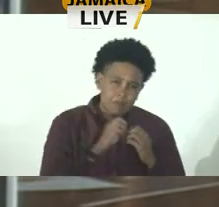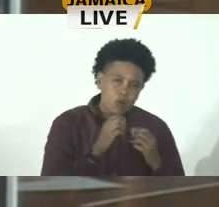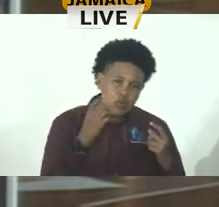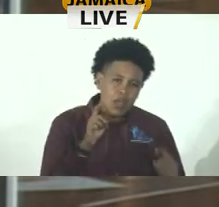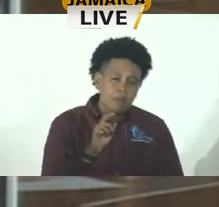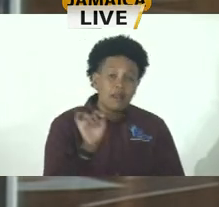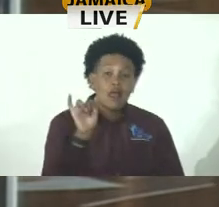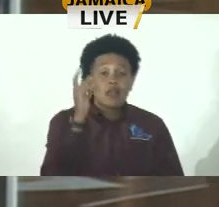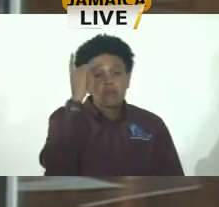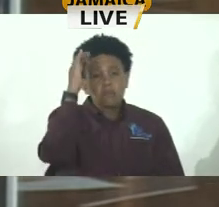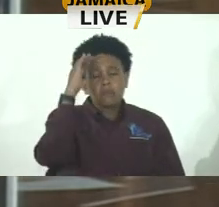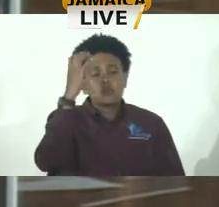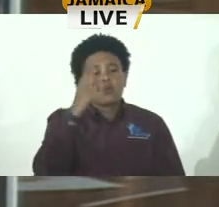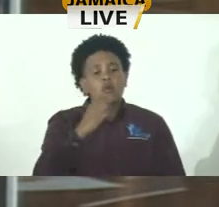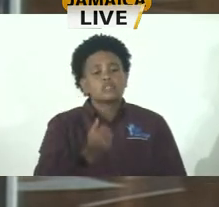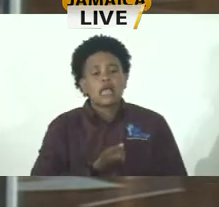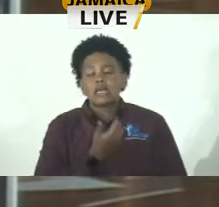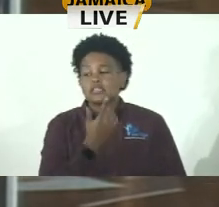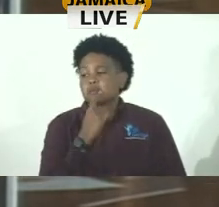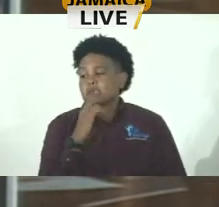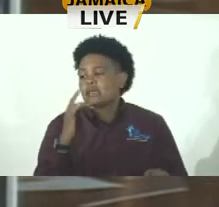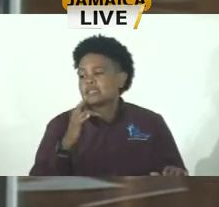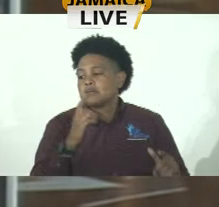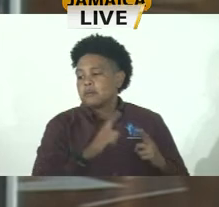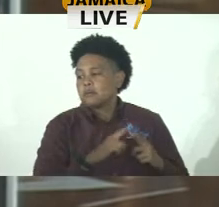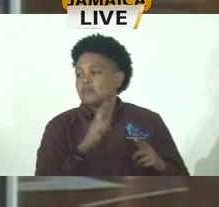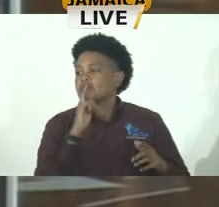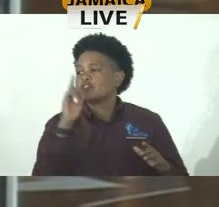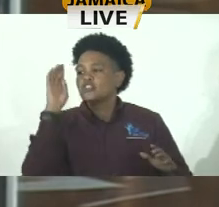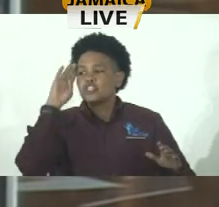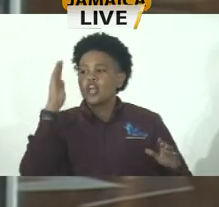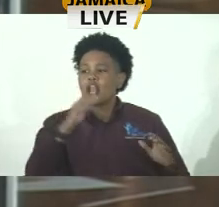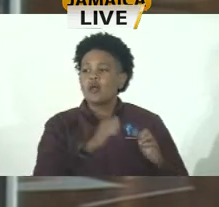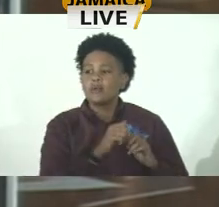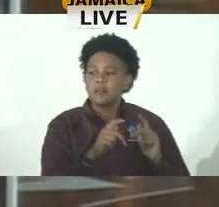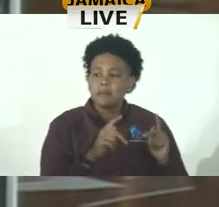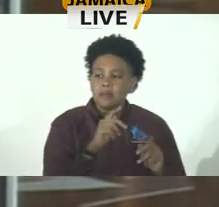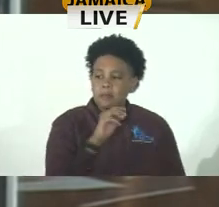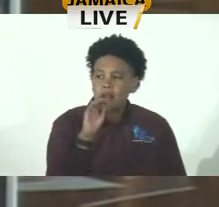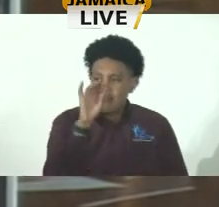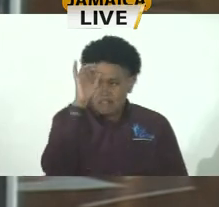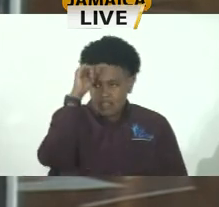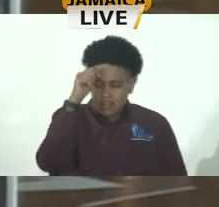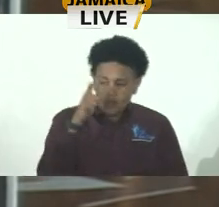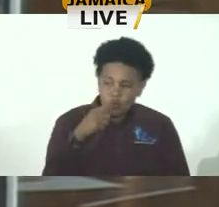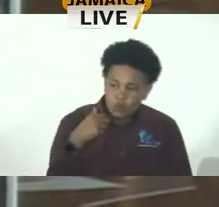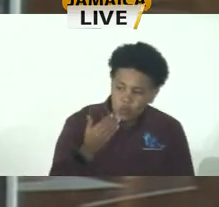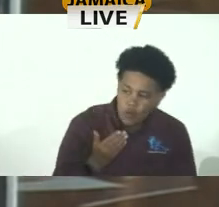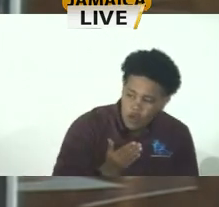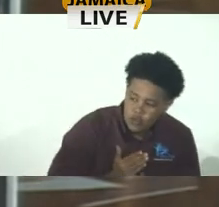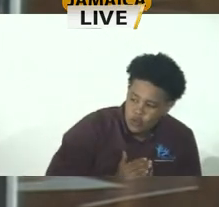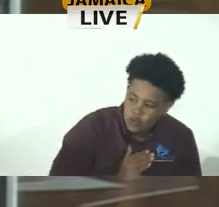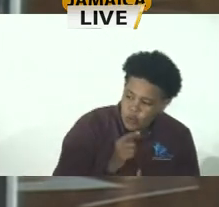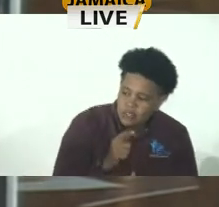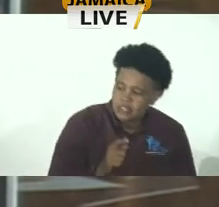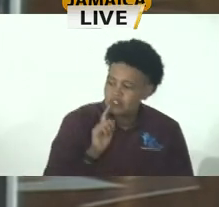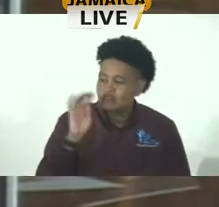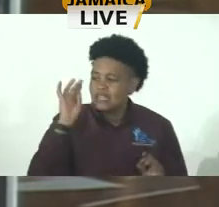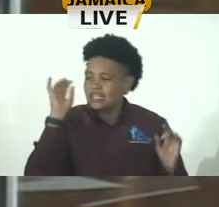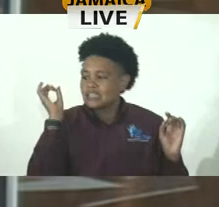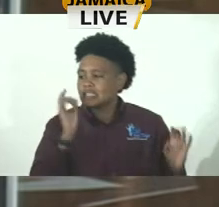sympathies and solidarity with the people of india who are going through this terrible